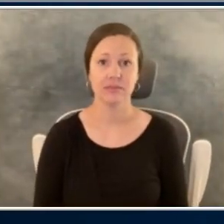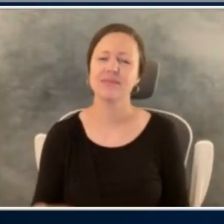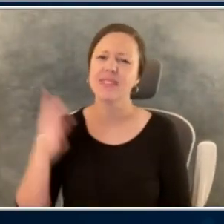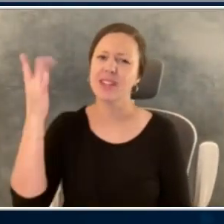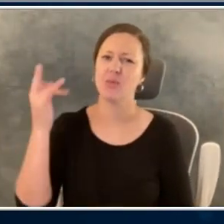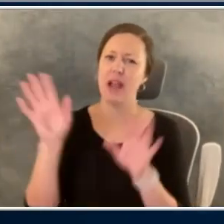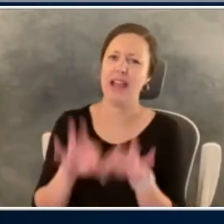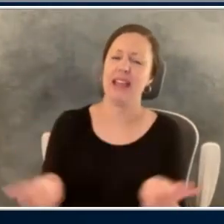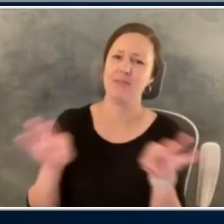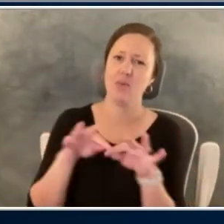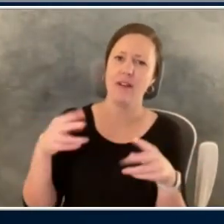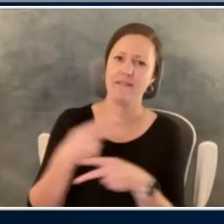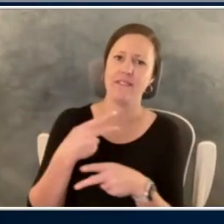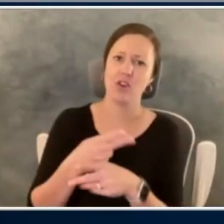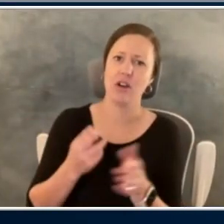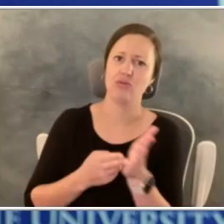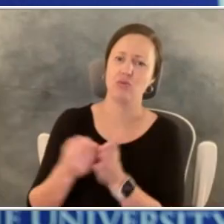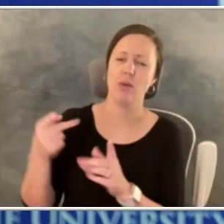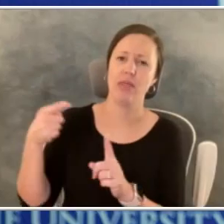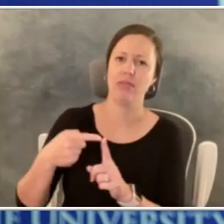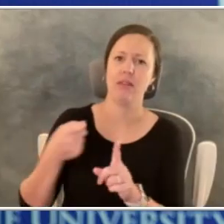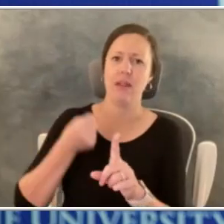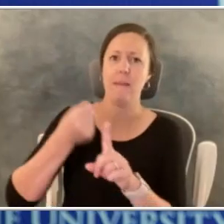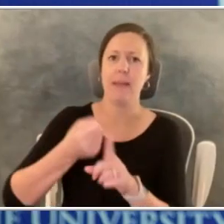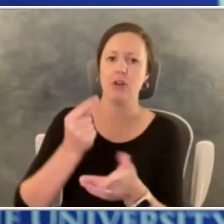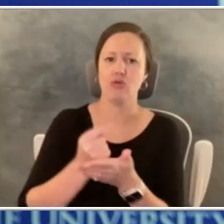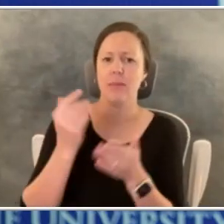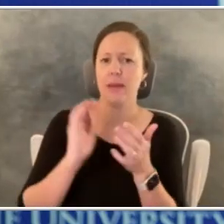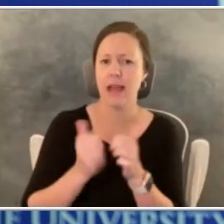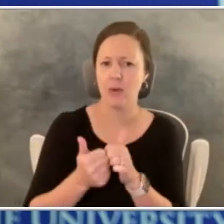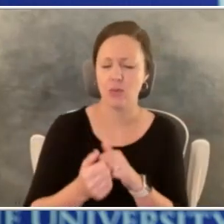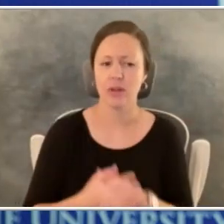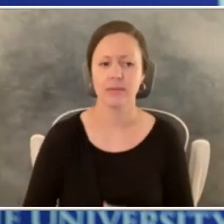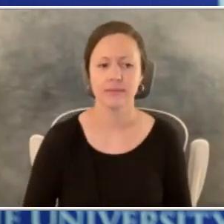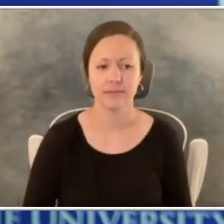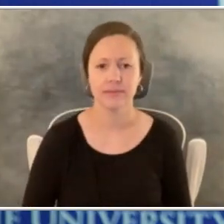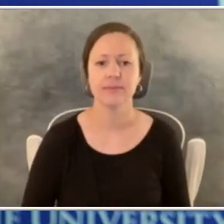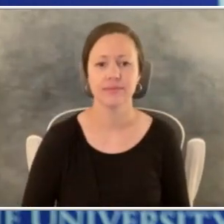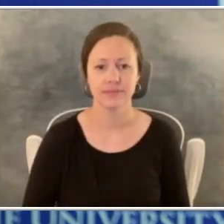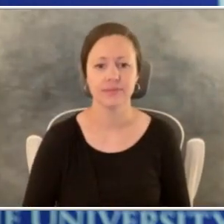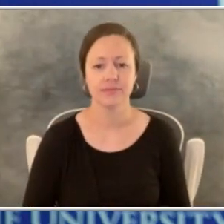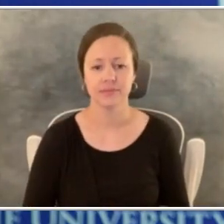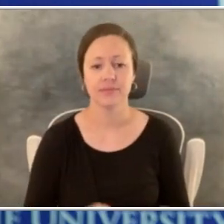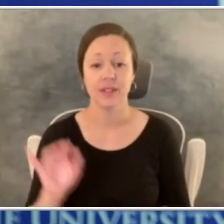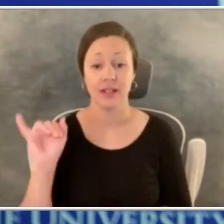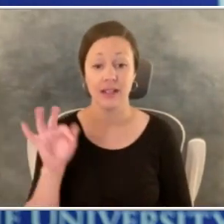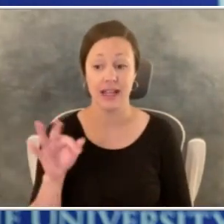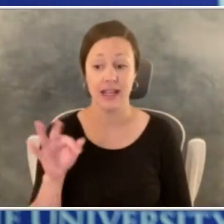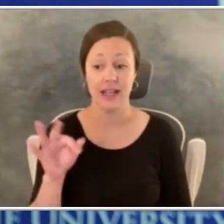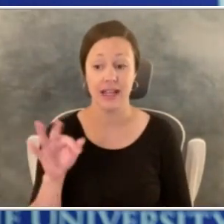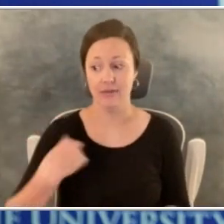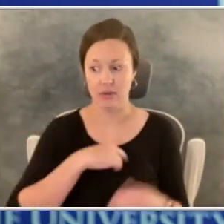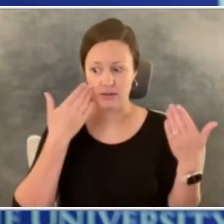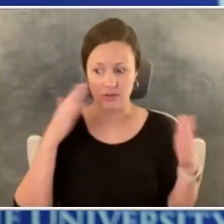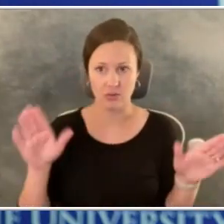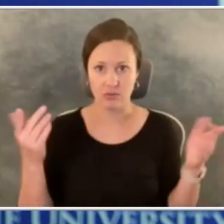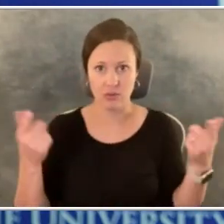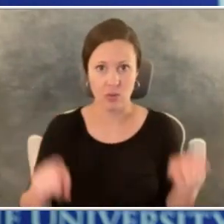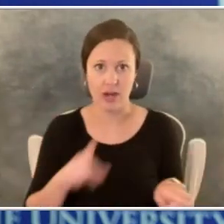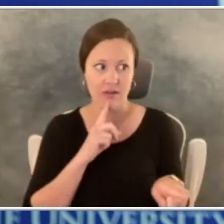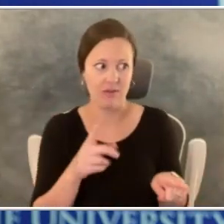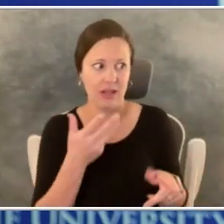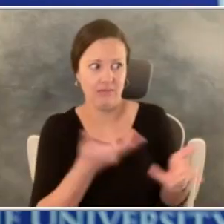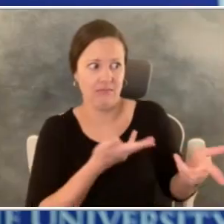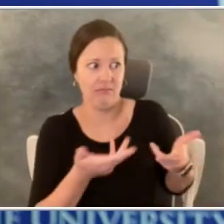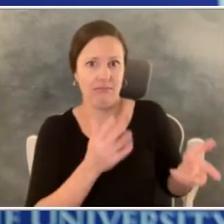that impact treatment? Yeah. So I think that if we don't know what's going on, we just can't help you.